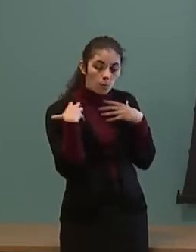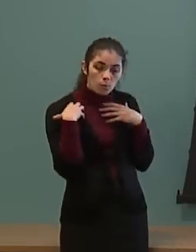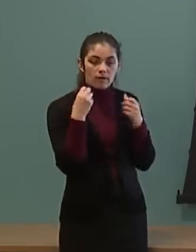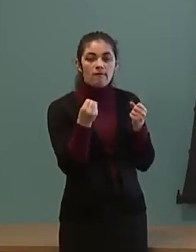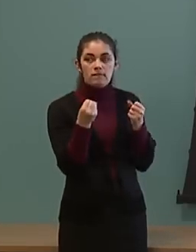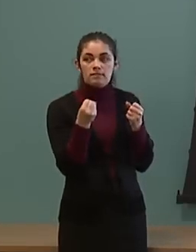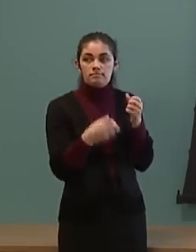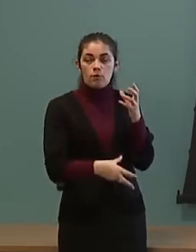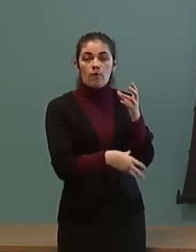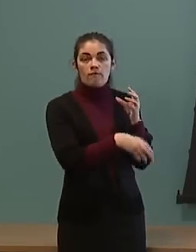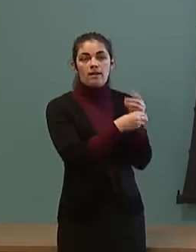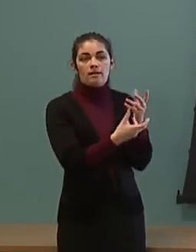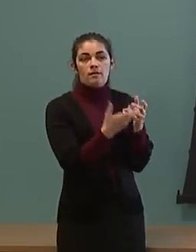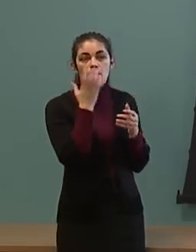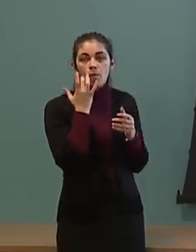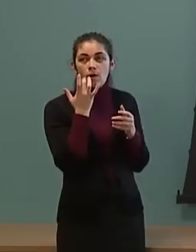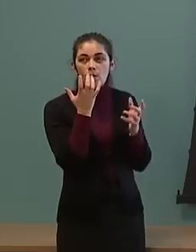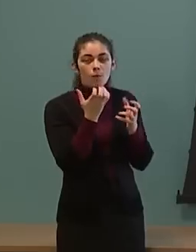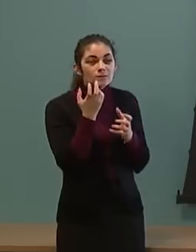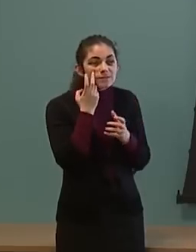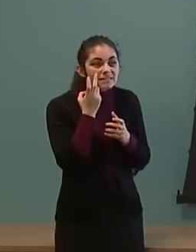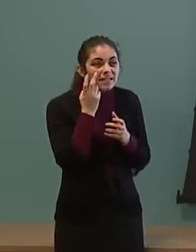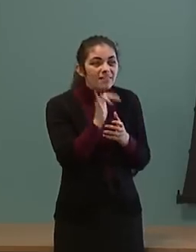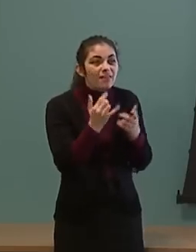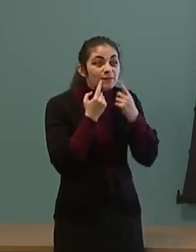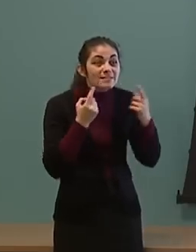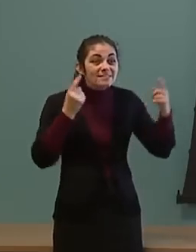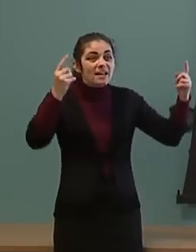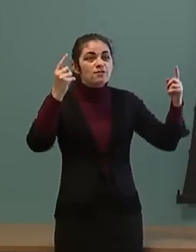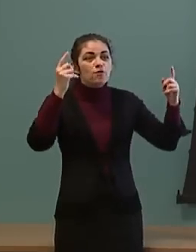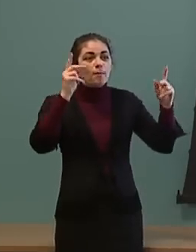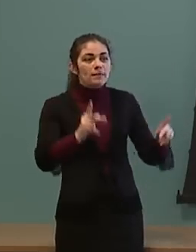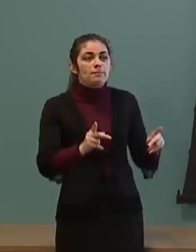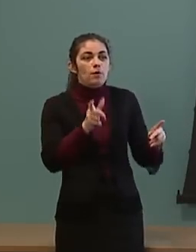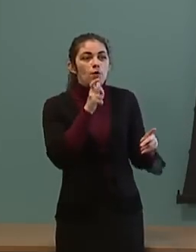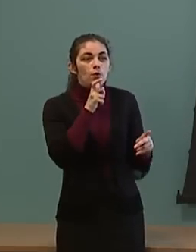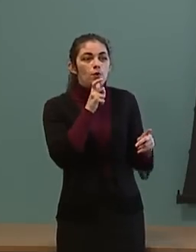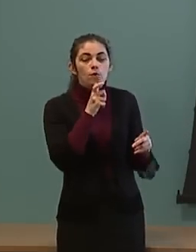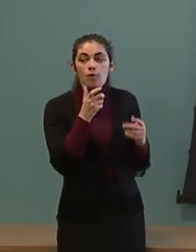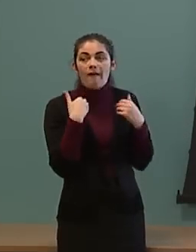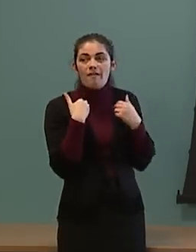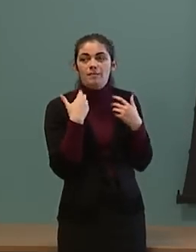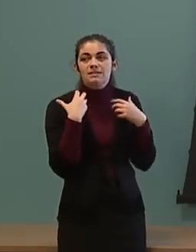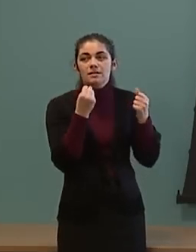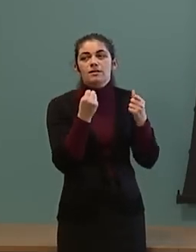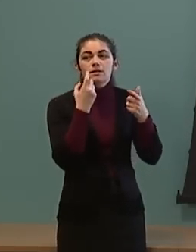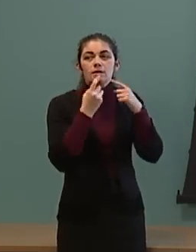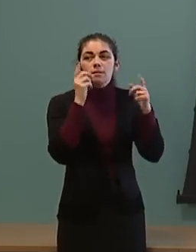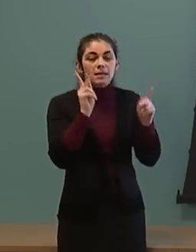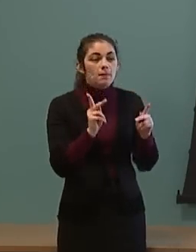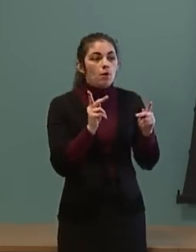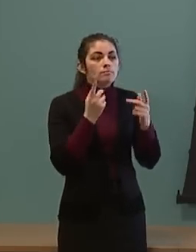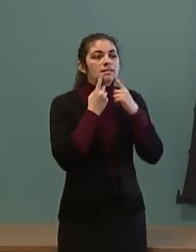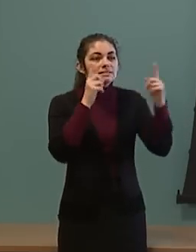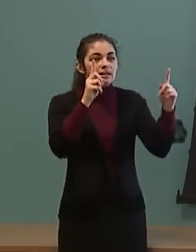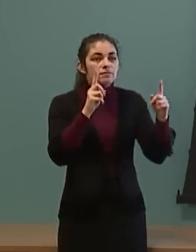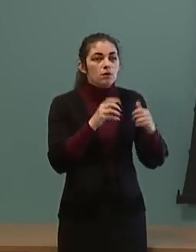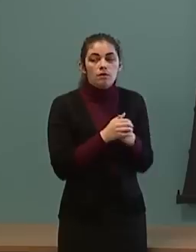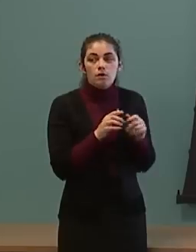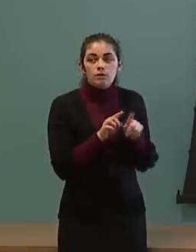cases onto this epi curve because we also want you to see the success of these public health interventions, which is getting people through this